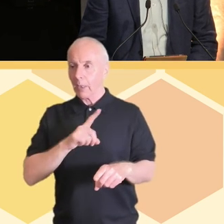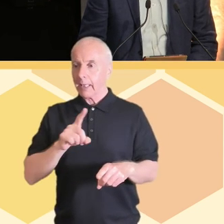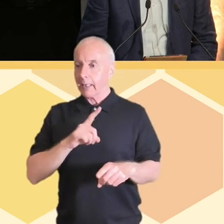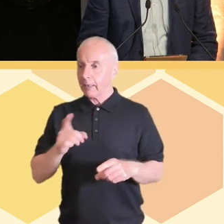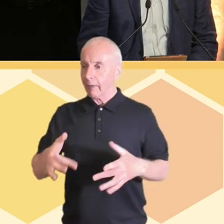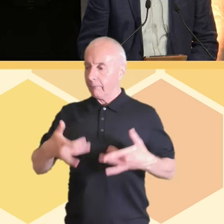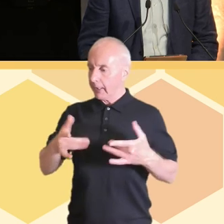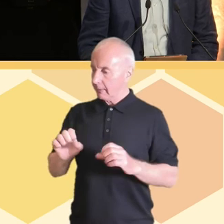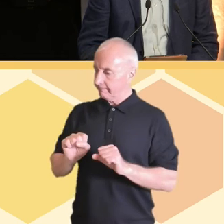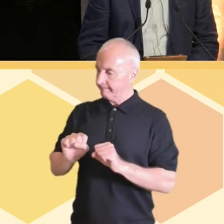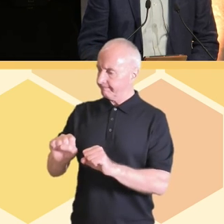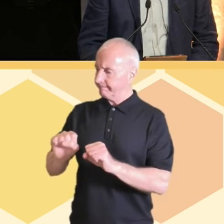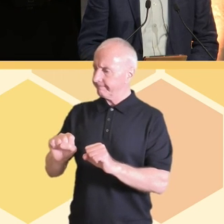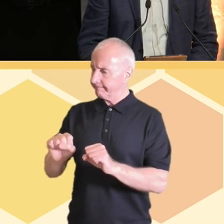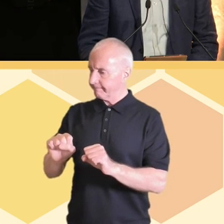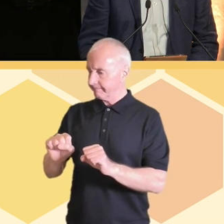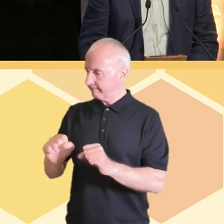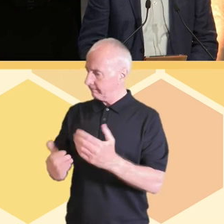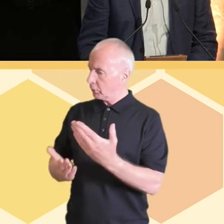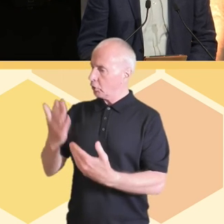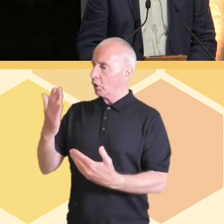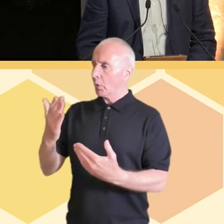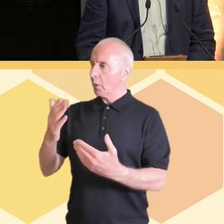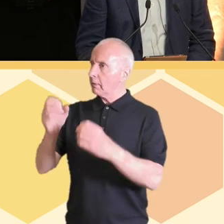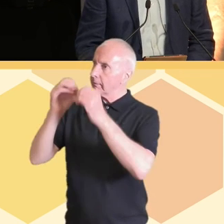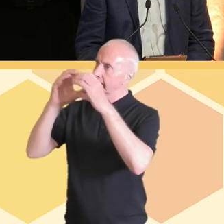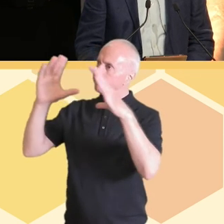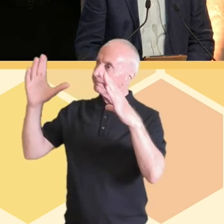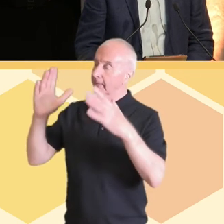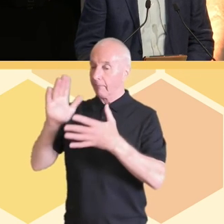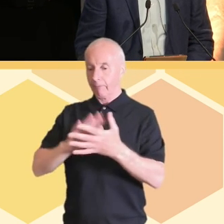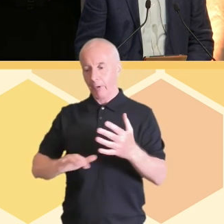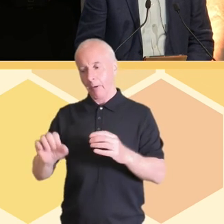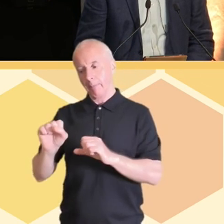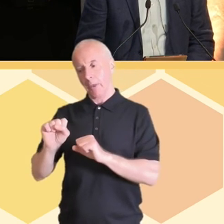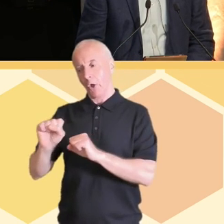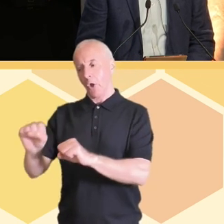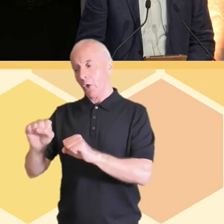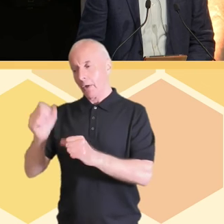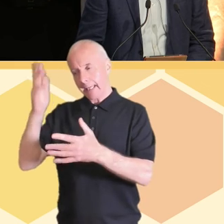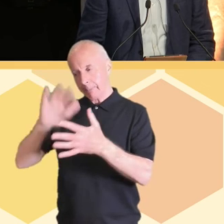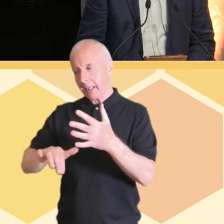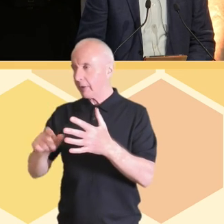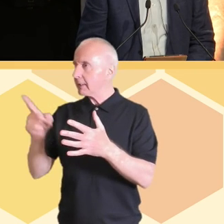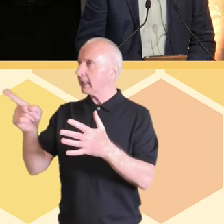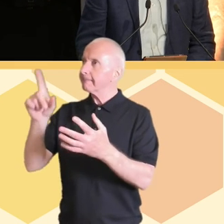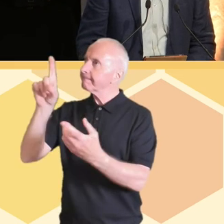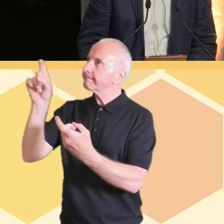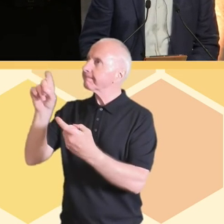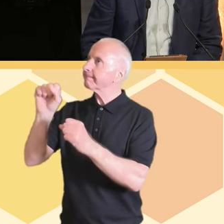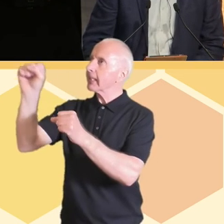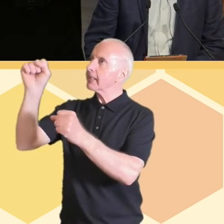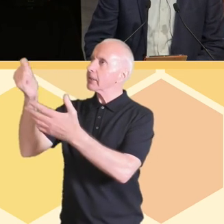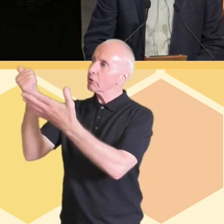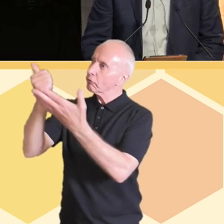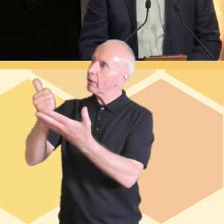that what she is bringing arises out of her own attentiveness to rhythms of grace. I'm grateful